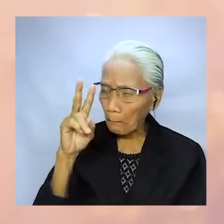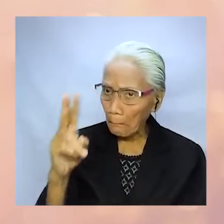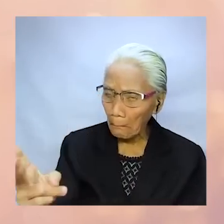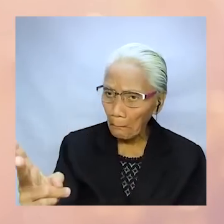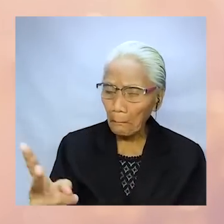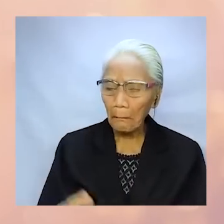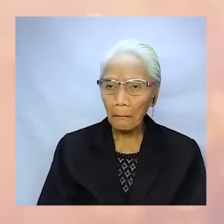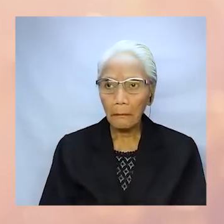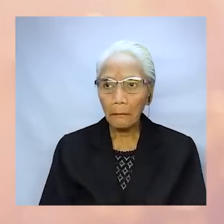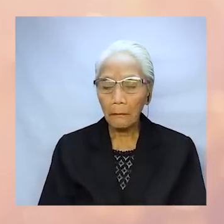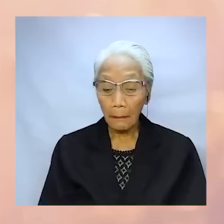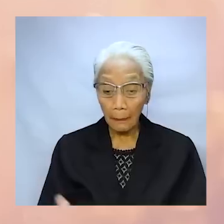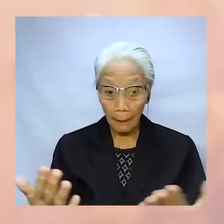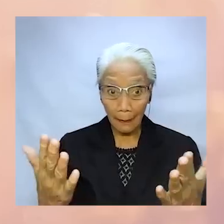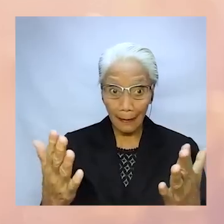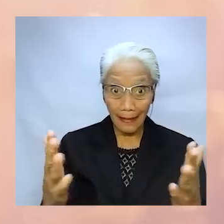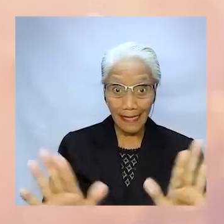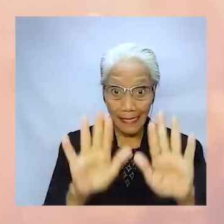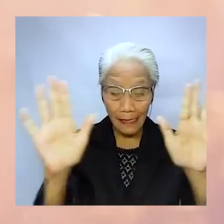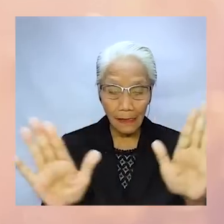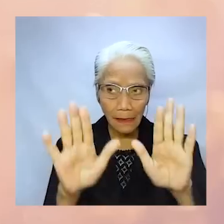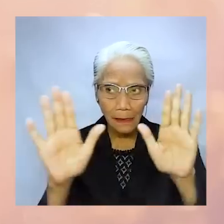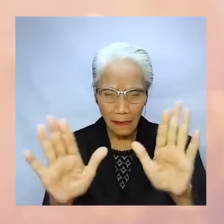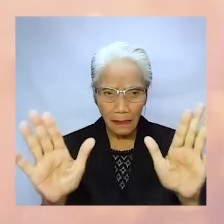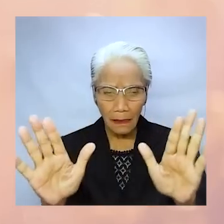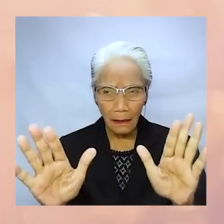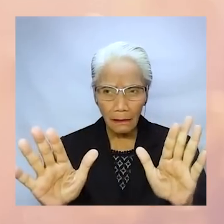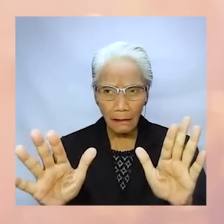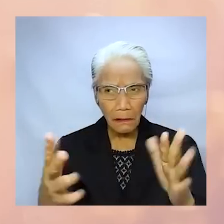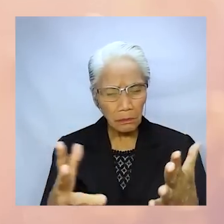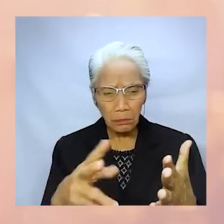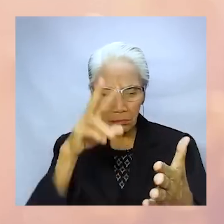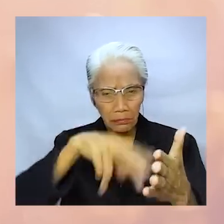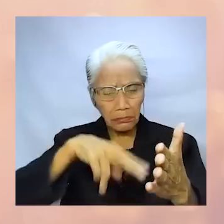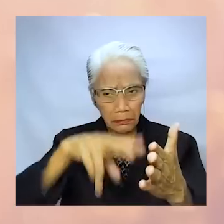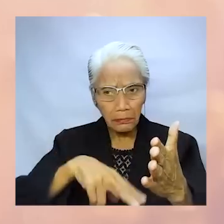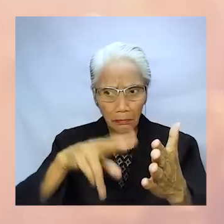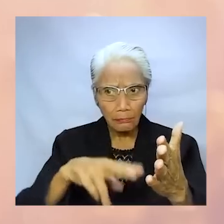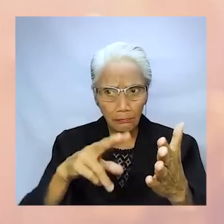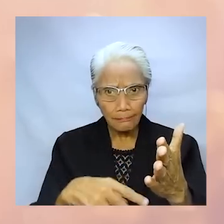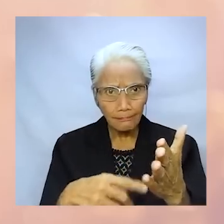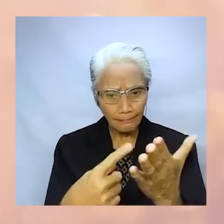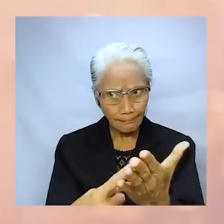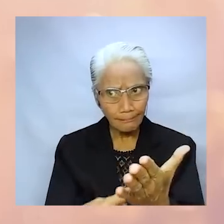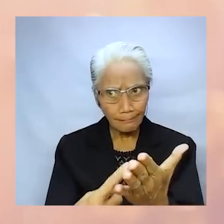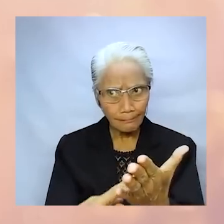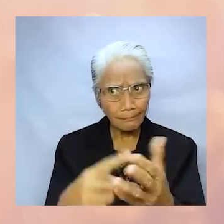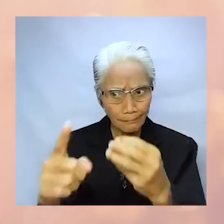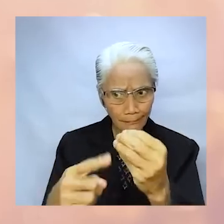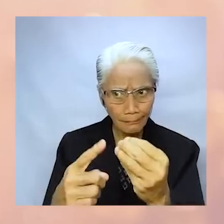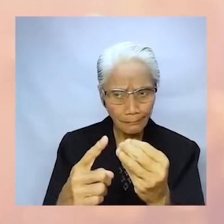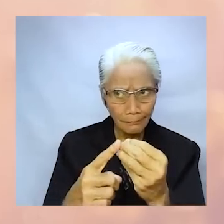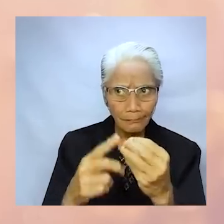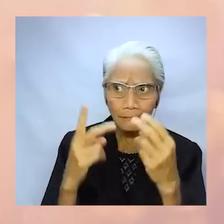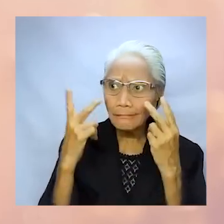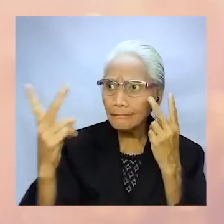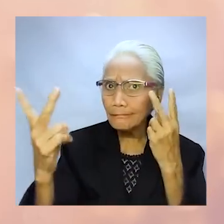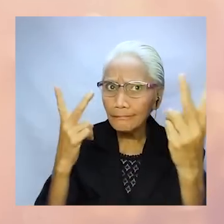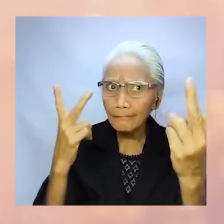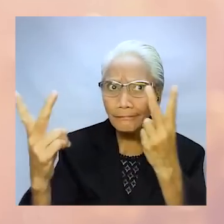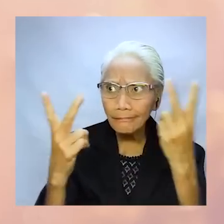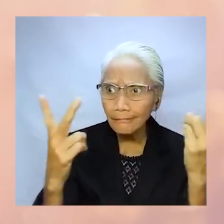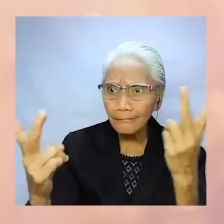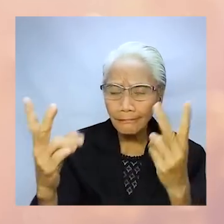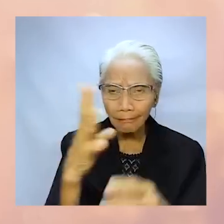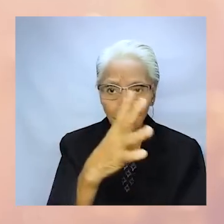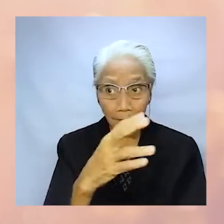This Sunday, our readings talk about sight and also the lack of sight,